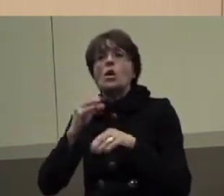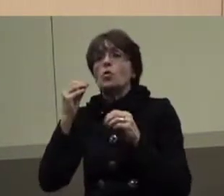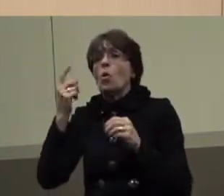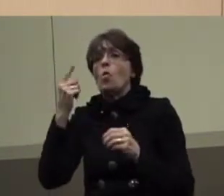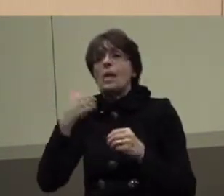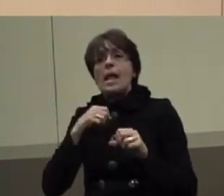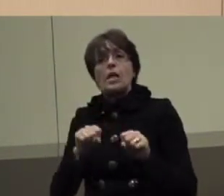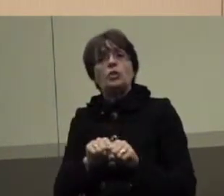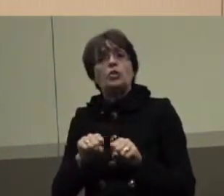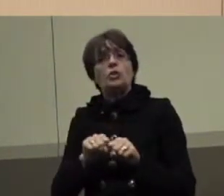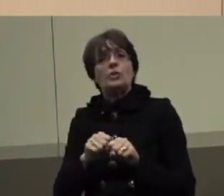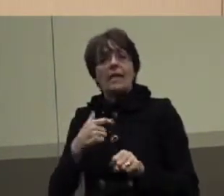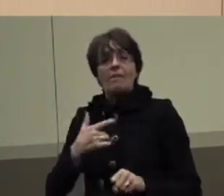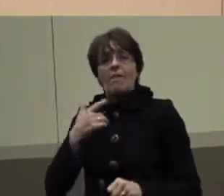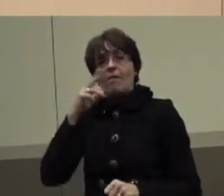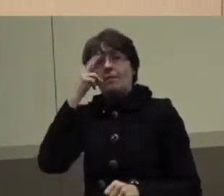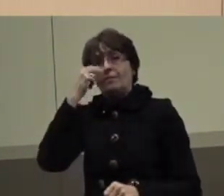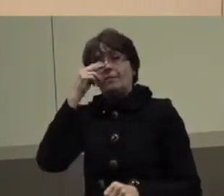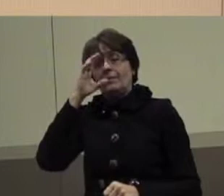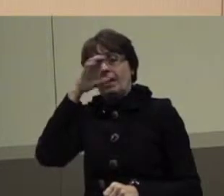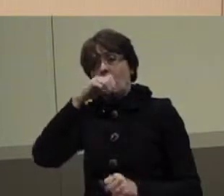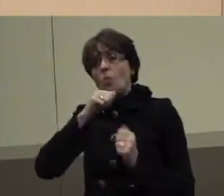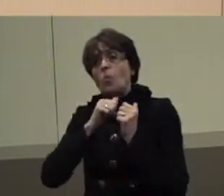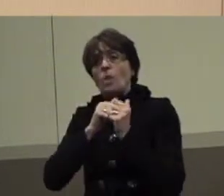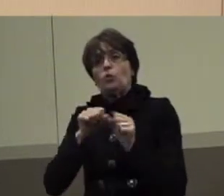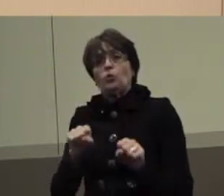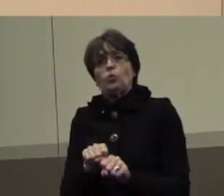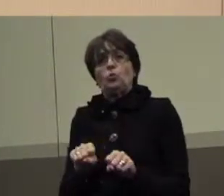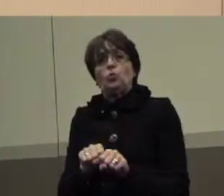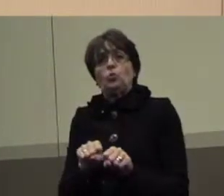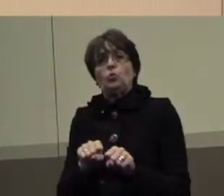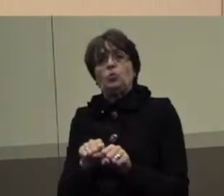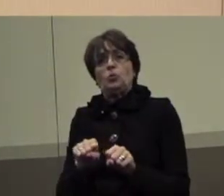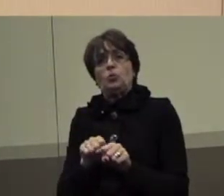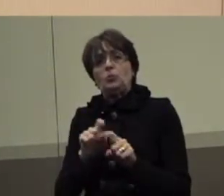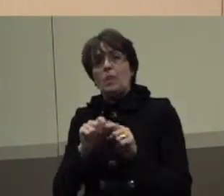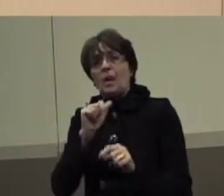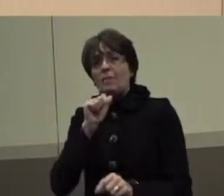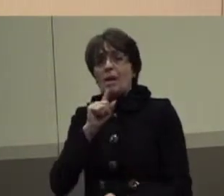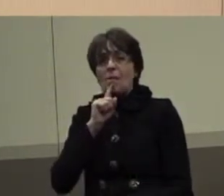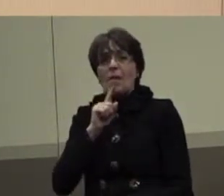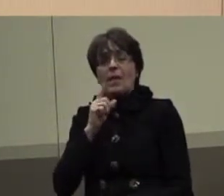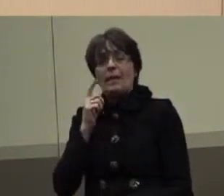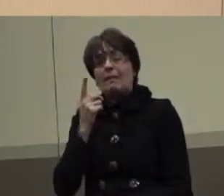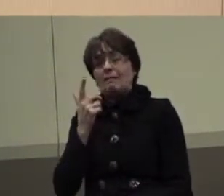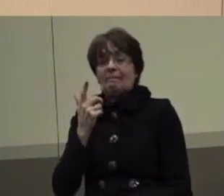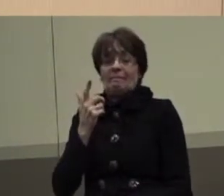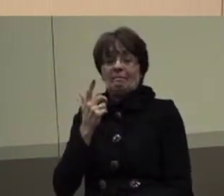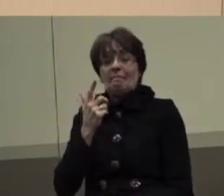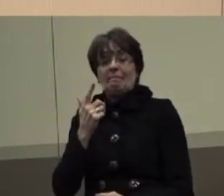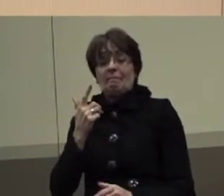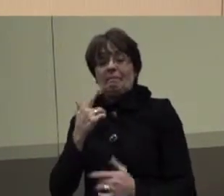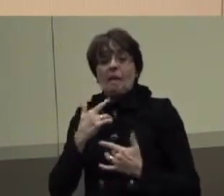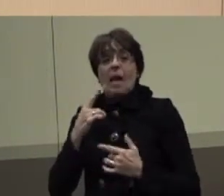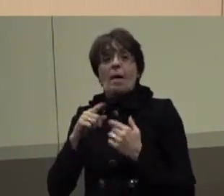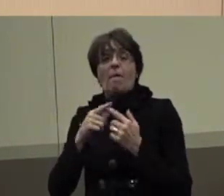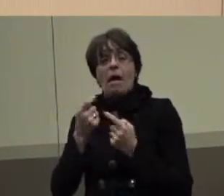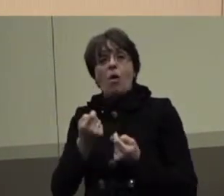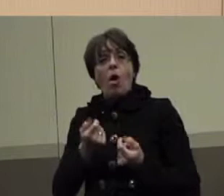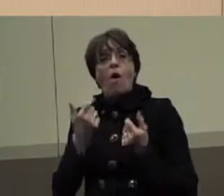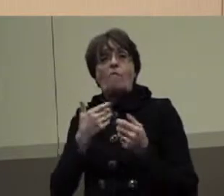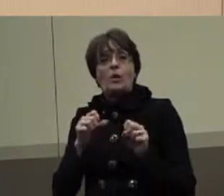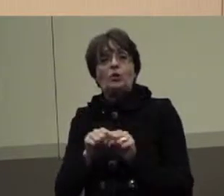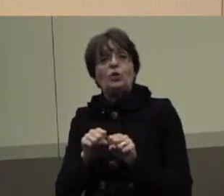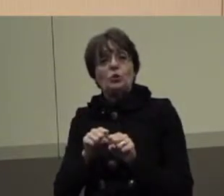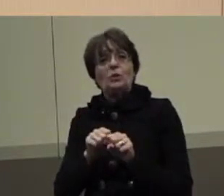sort of felt out of place walking around with shoes on, but I'm not so keen on taking my shoes off. I would have if it